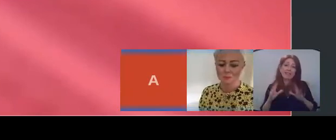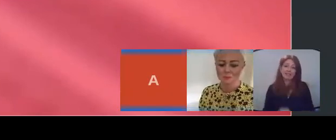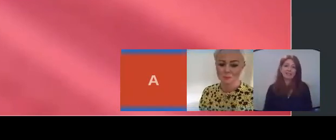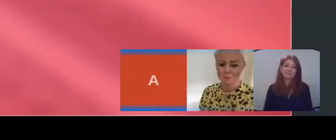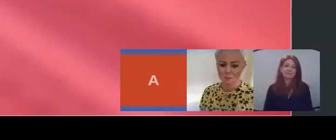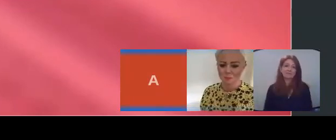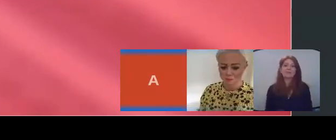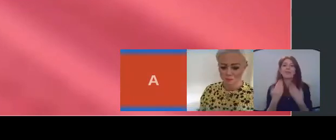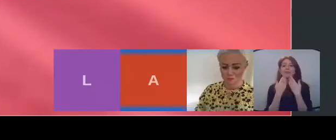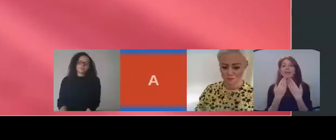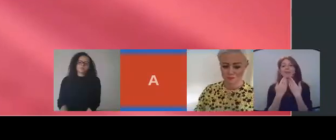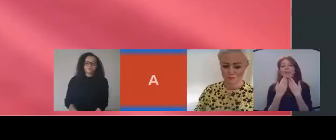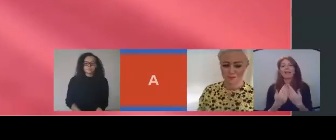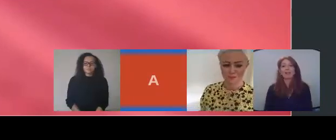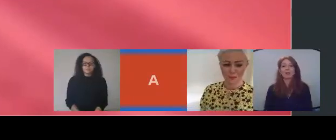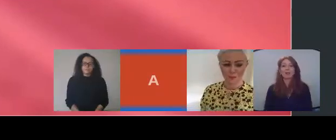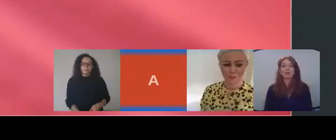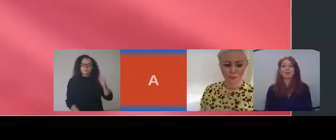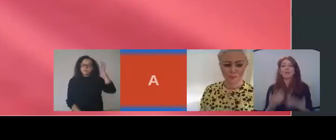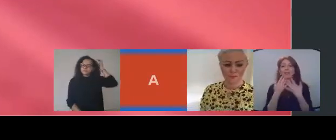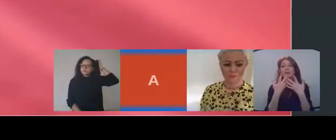Thank you. Thank you so, so much.